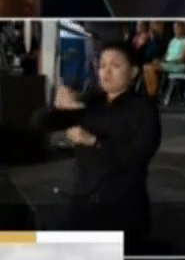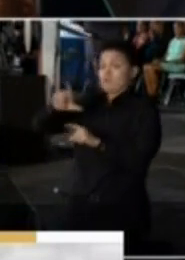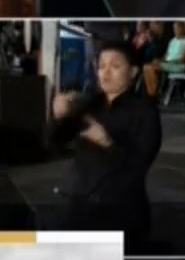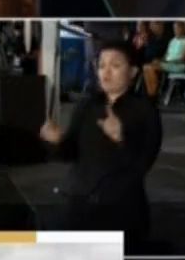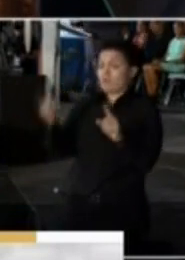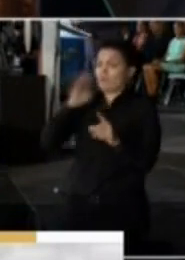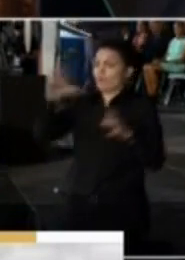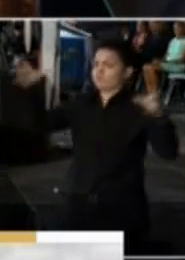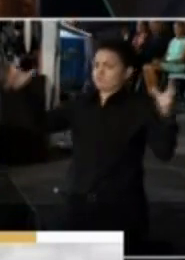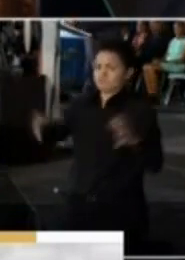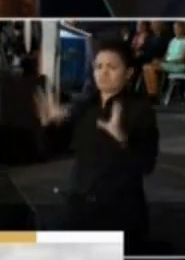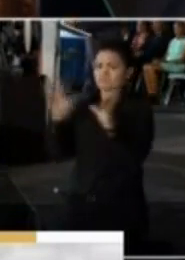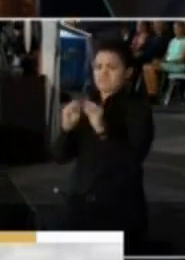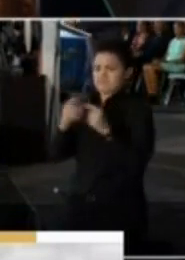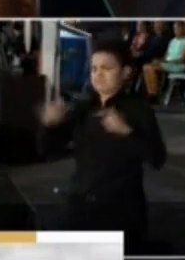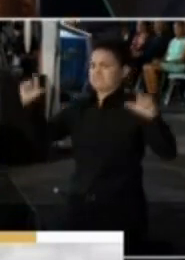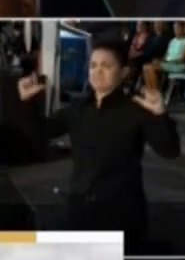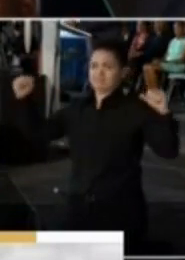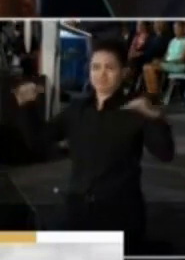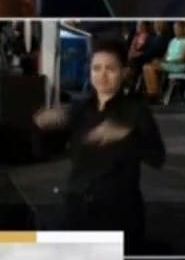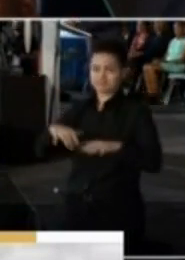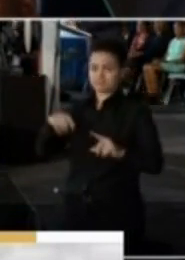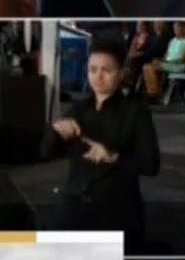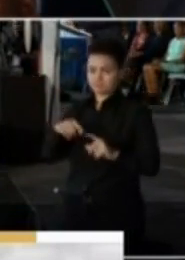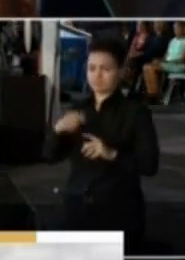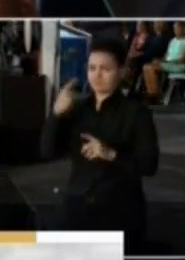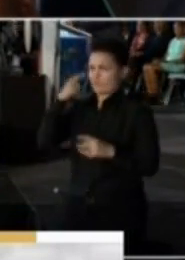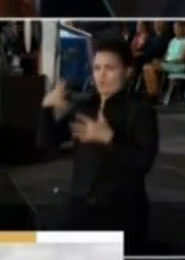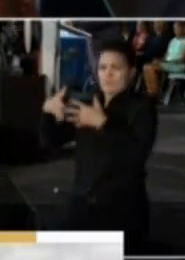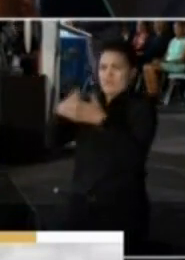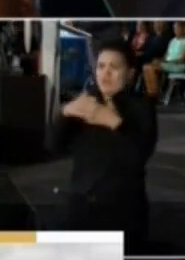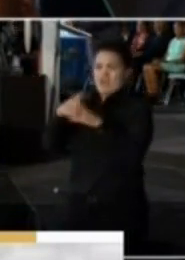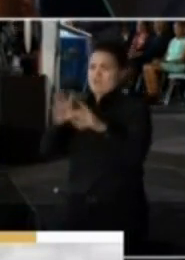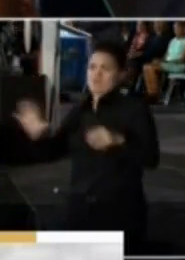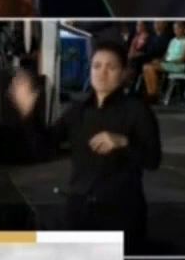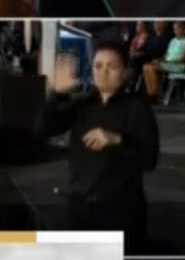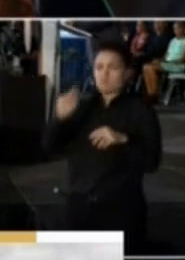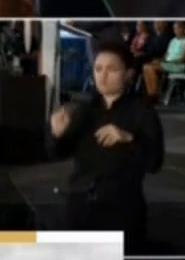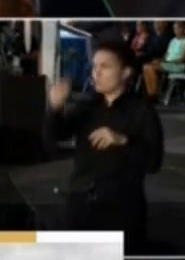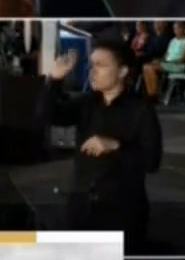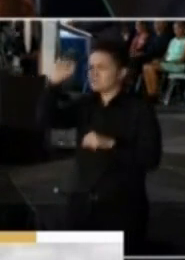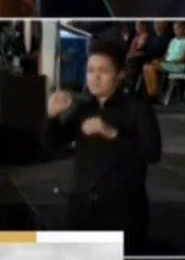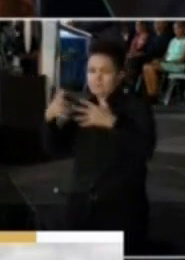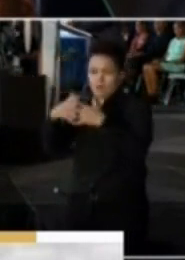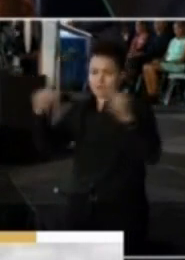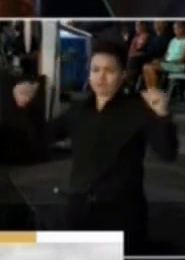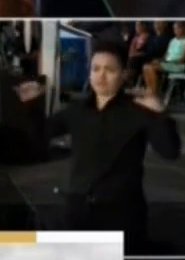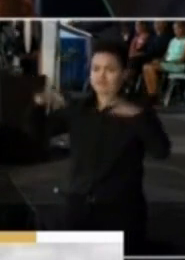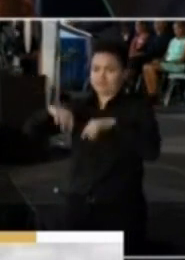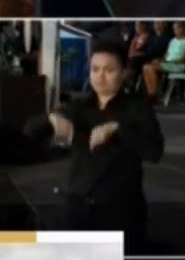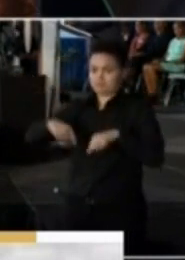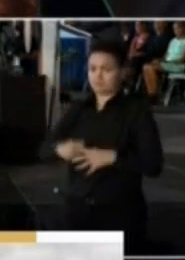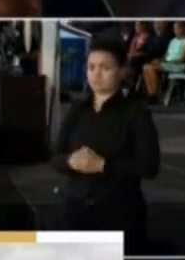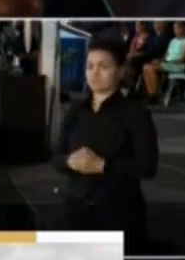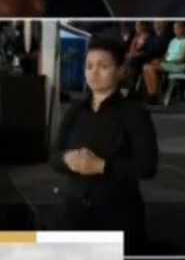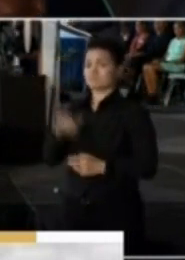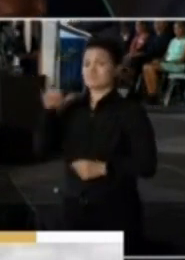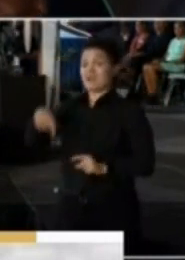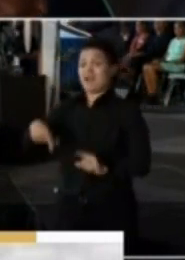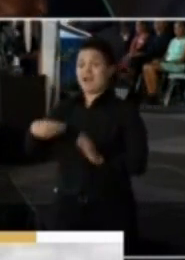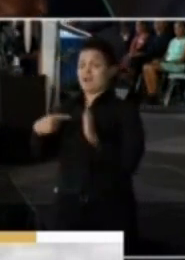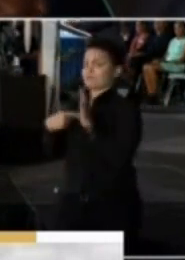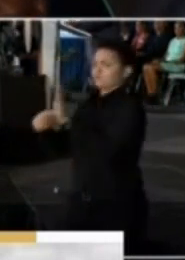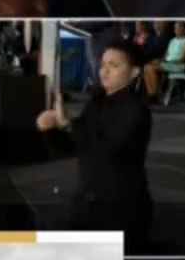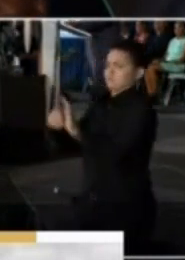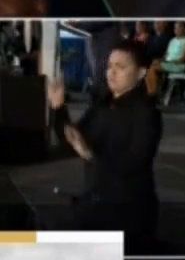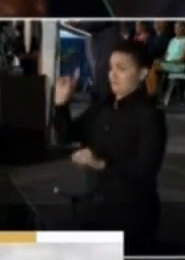the ability of cities like ours to power progress. As an administration accountable to the people we